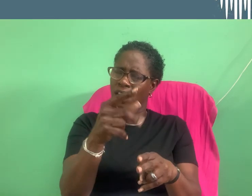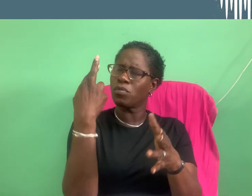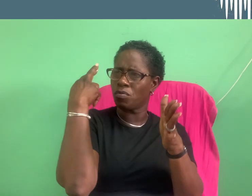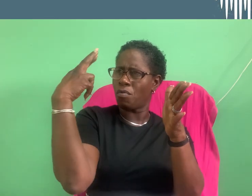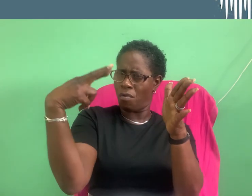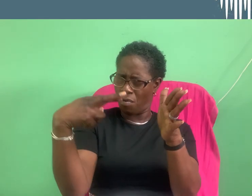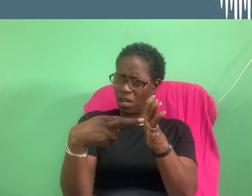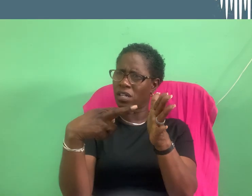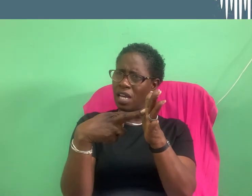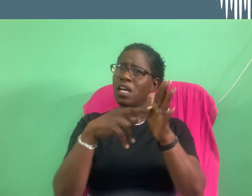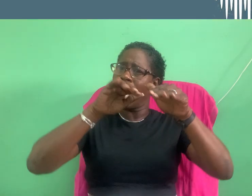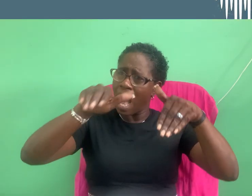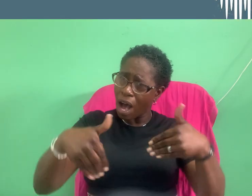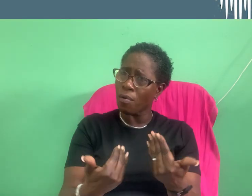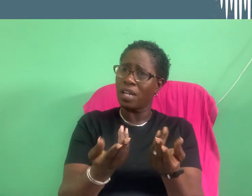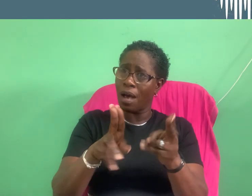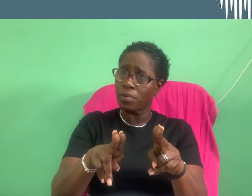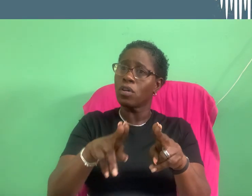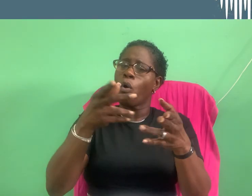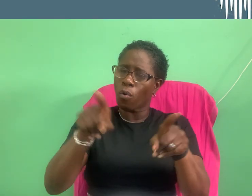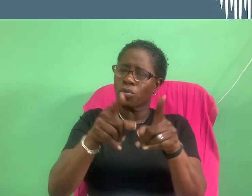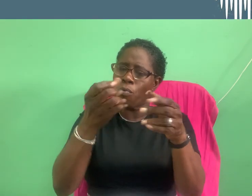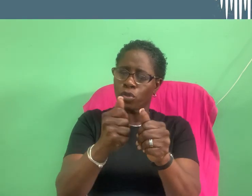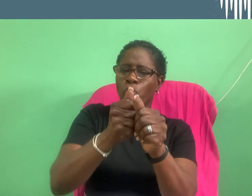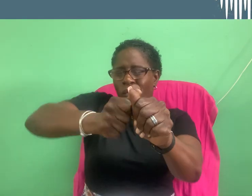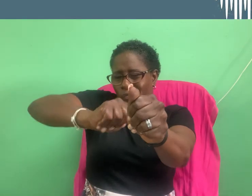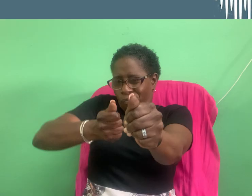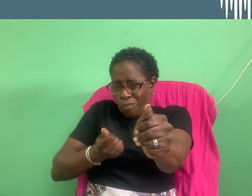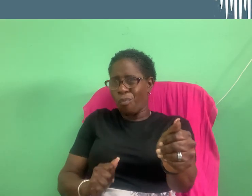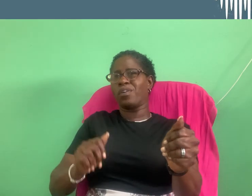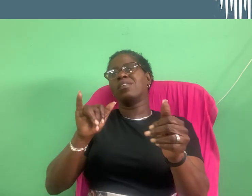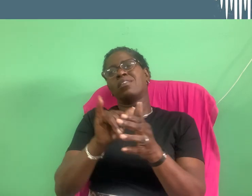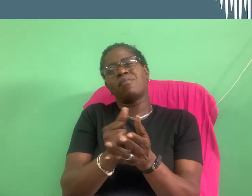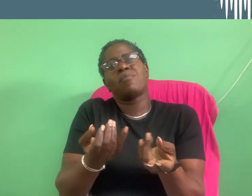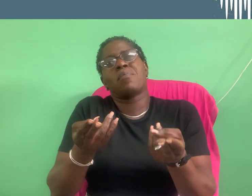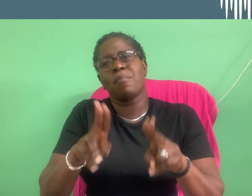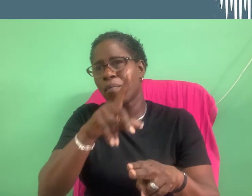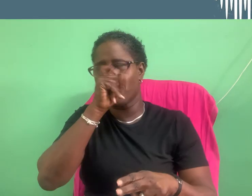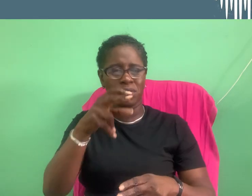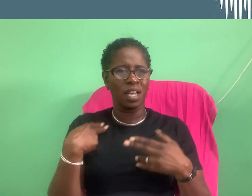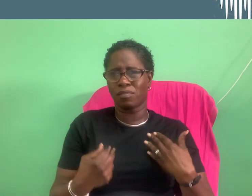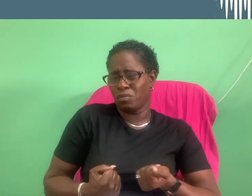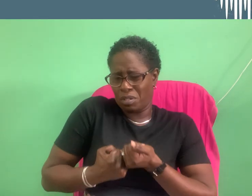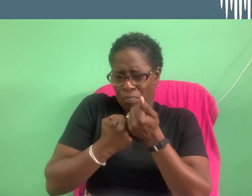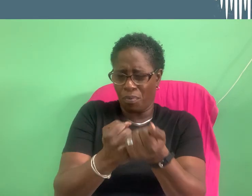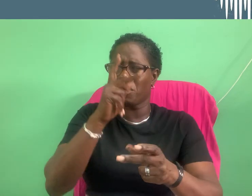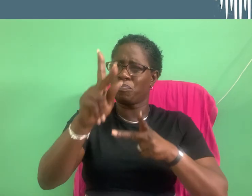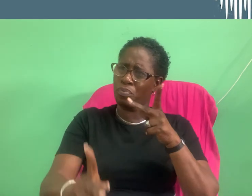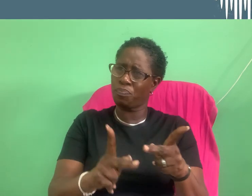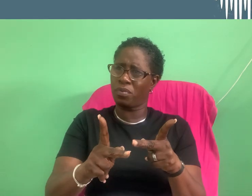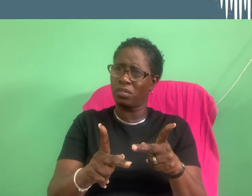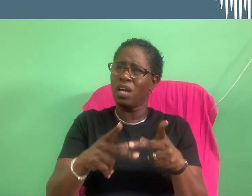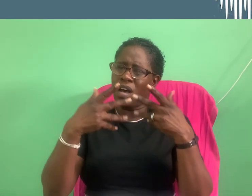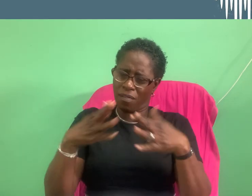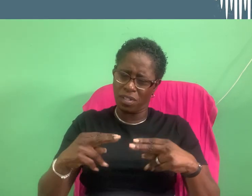both end in the preventative space, as well as the restorative space and caring for individuals, recognizing that human